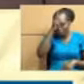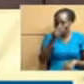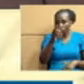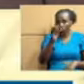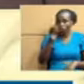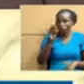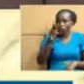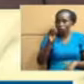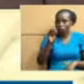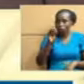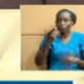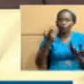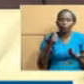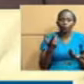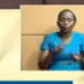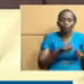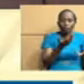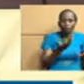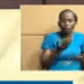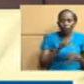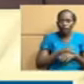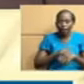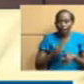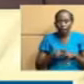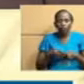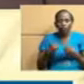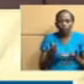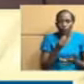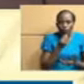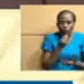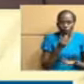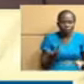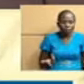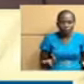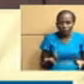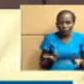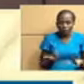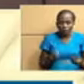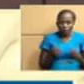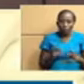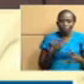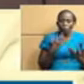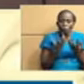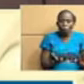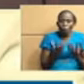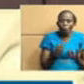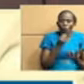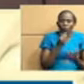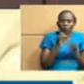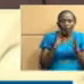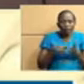distributed some food. Buganda was distributing, providing some food. If you hadn't gone on that begging spree and contributions, would the government have had